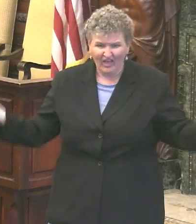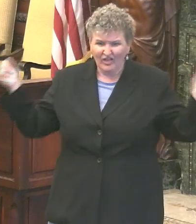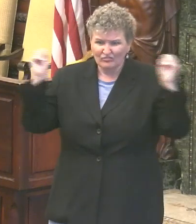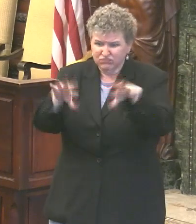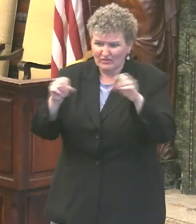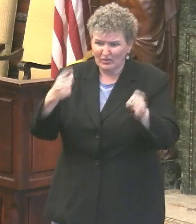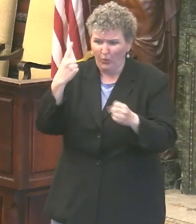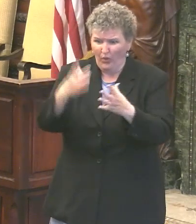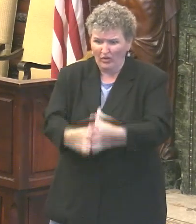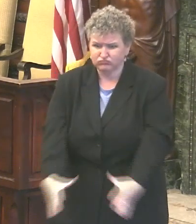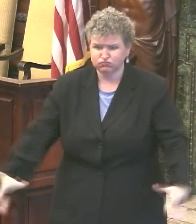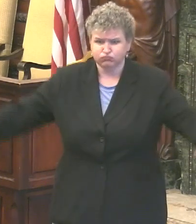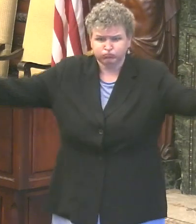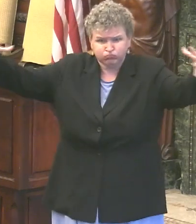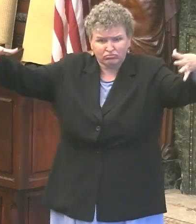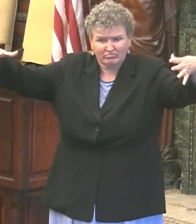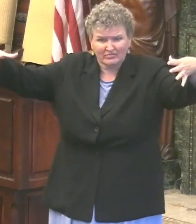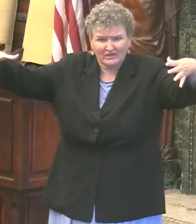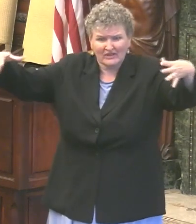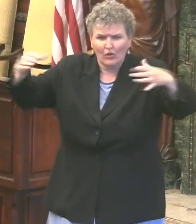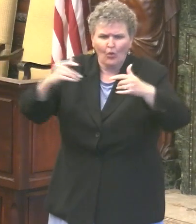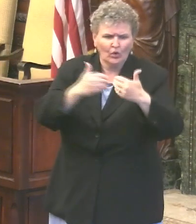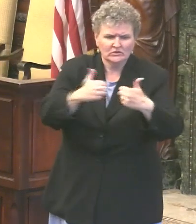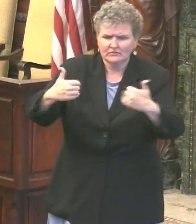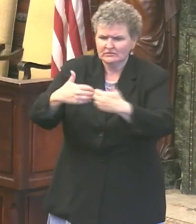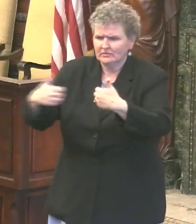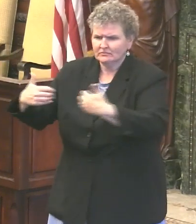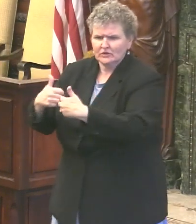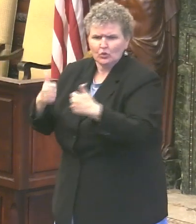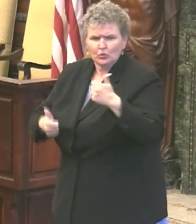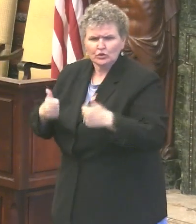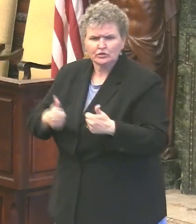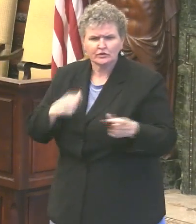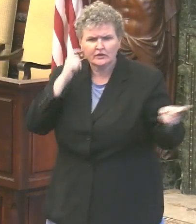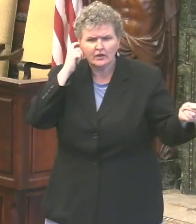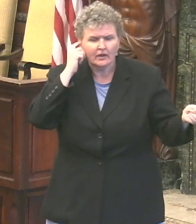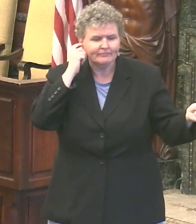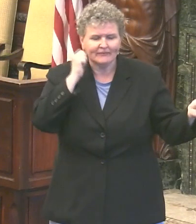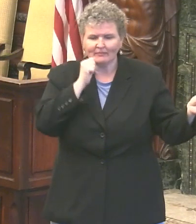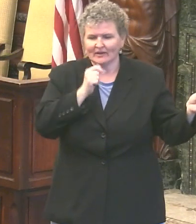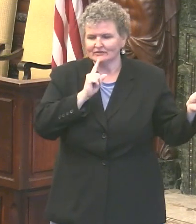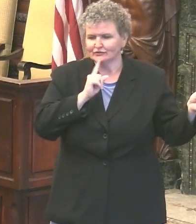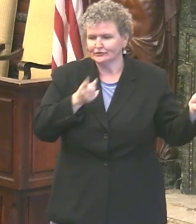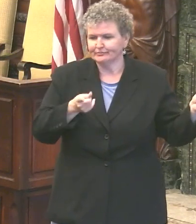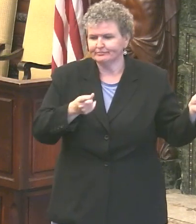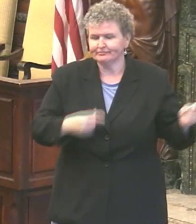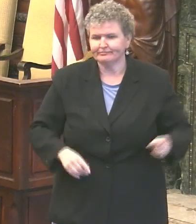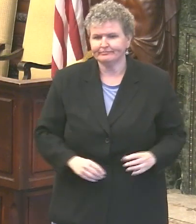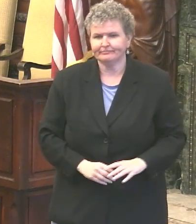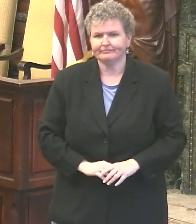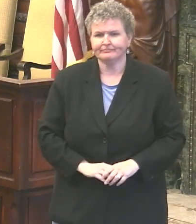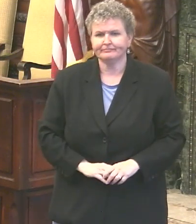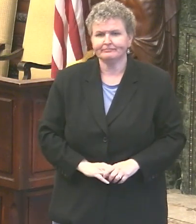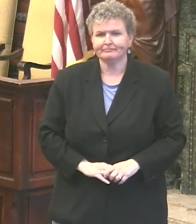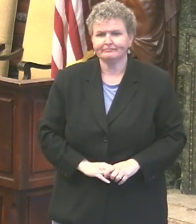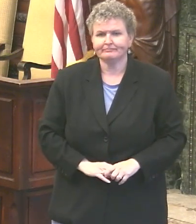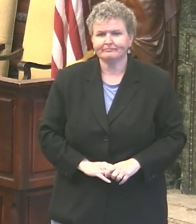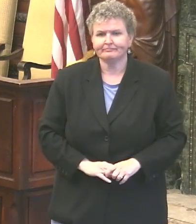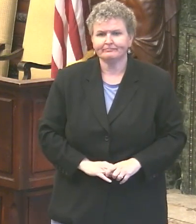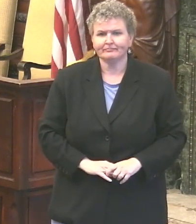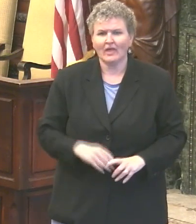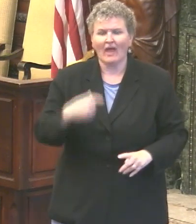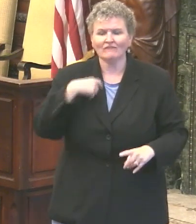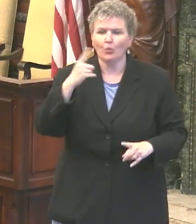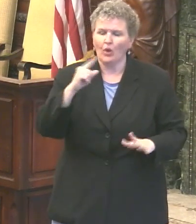incinerated, or what would be happening to those materials? I'm not sure where it's disposed of, but we are in a crisis